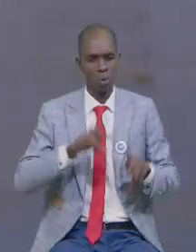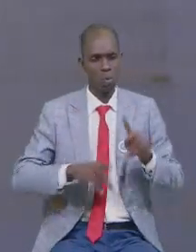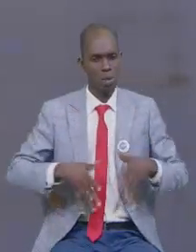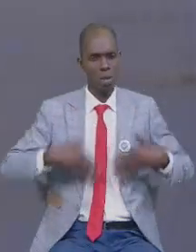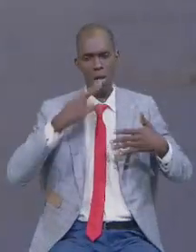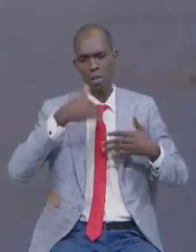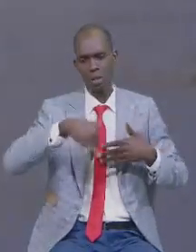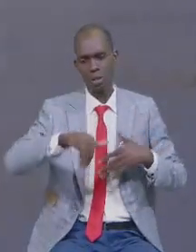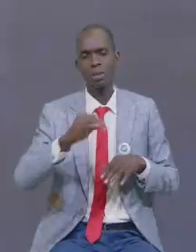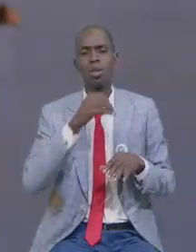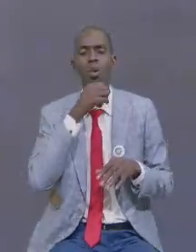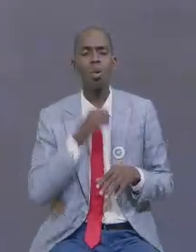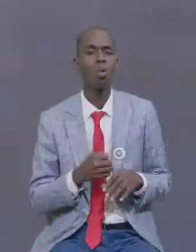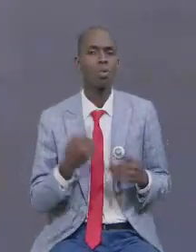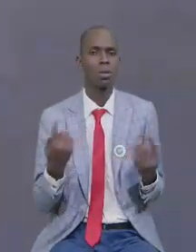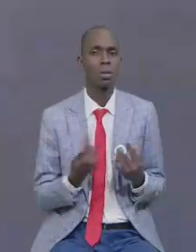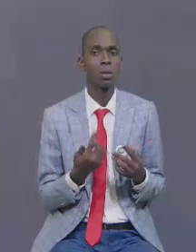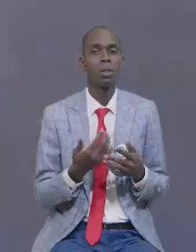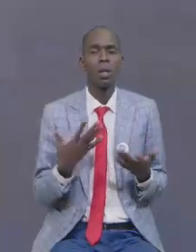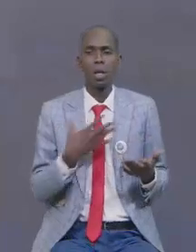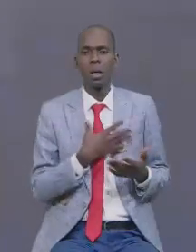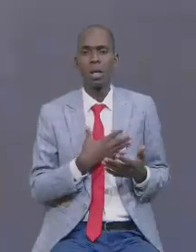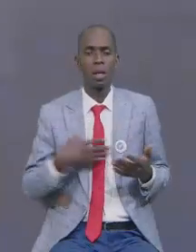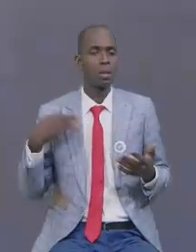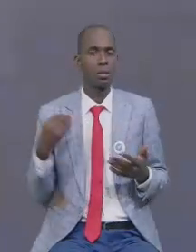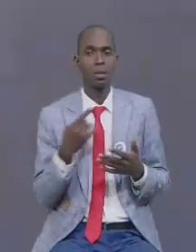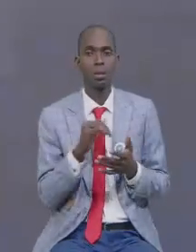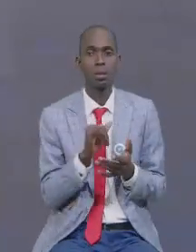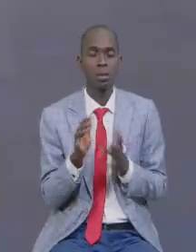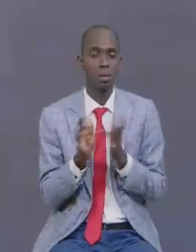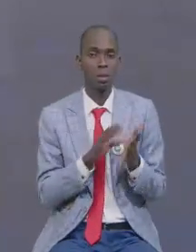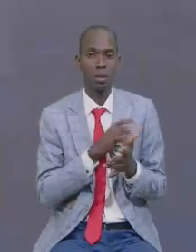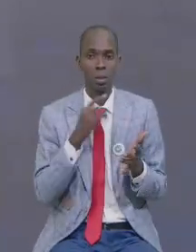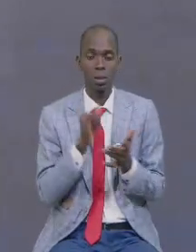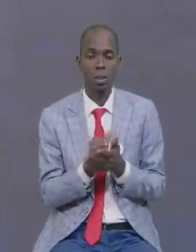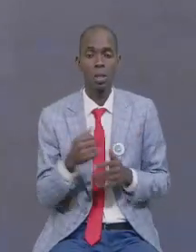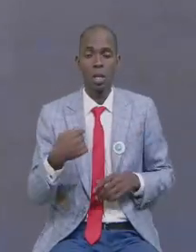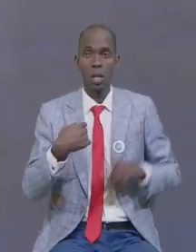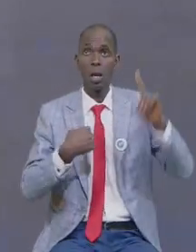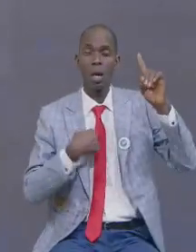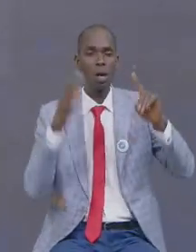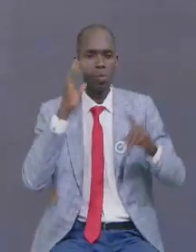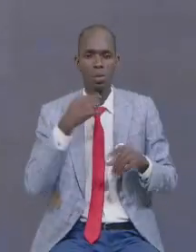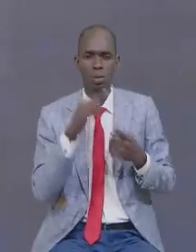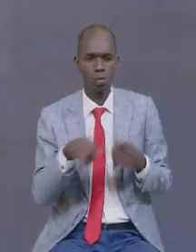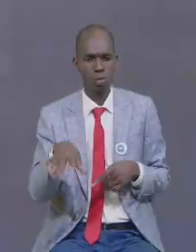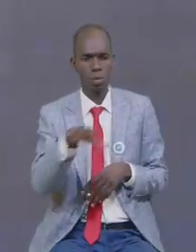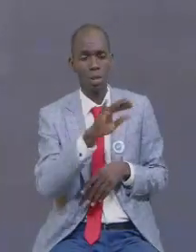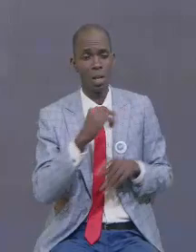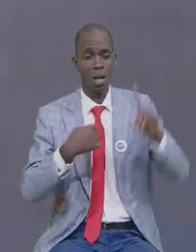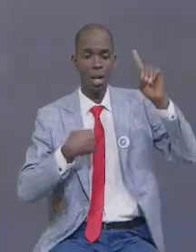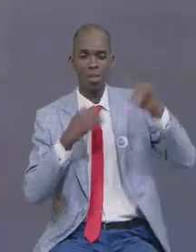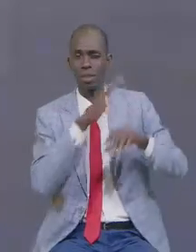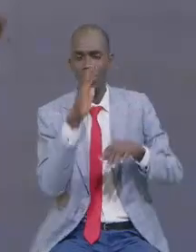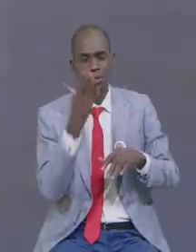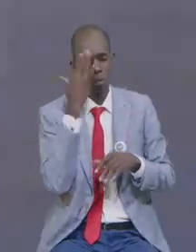were before they were born again. And so Jesus says, I'll say unto them, I never knew you. Depart from me,